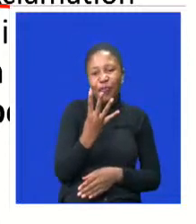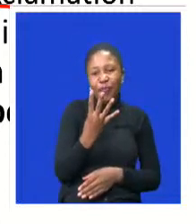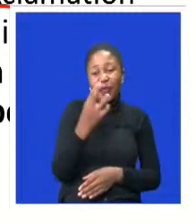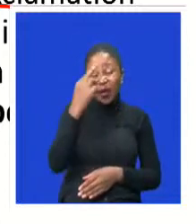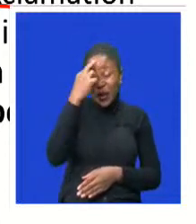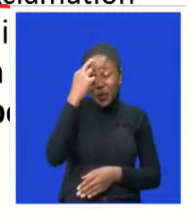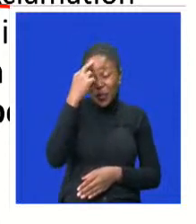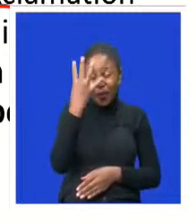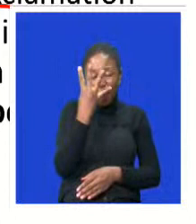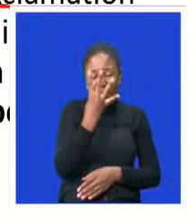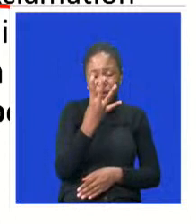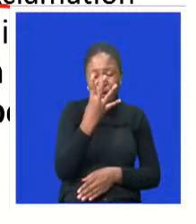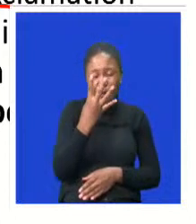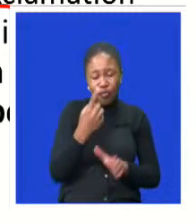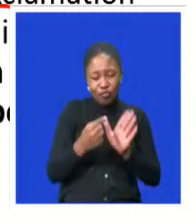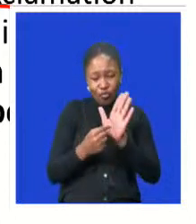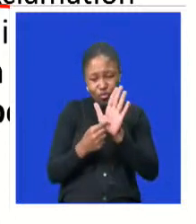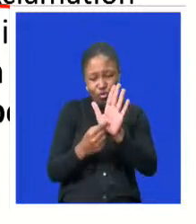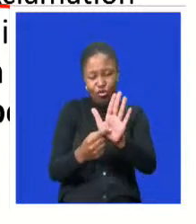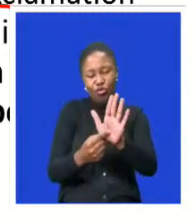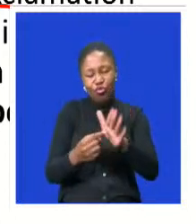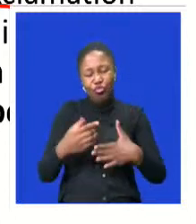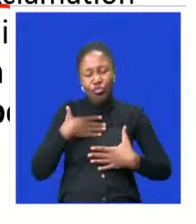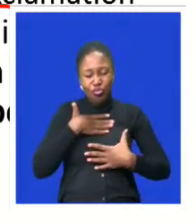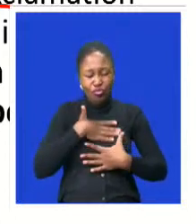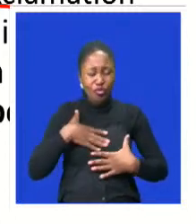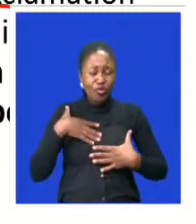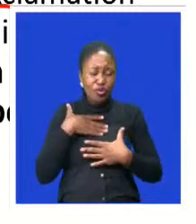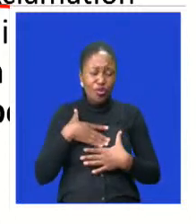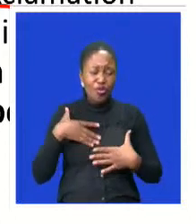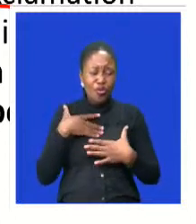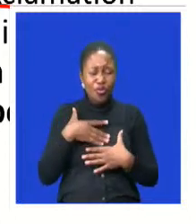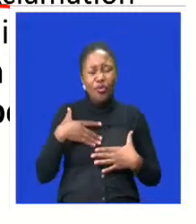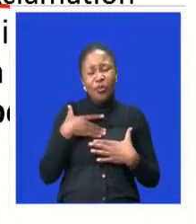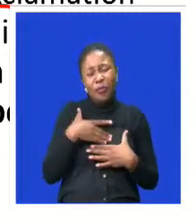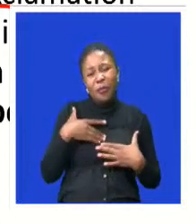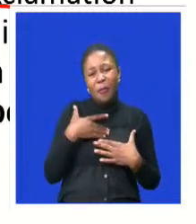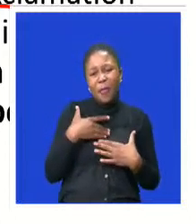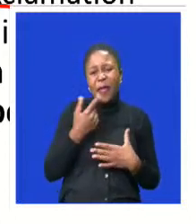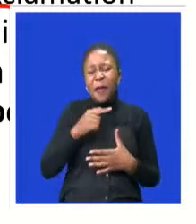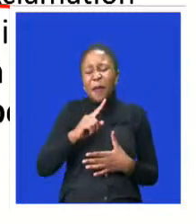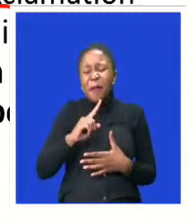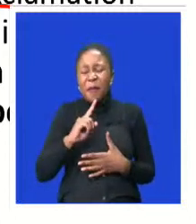emotions, and in sentence number 4, in sentence number 8,